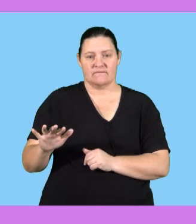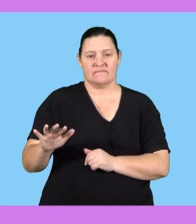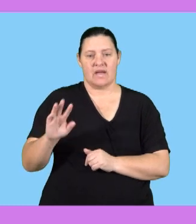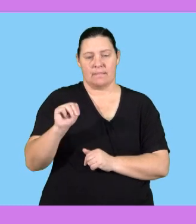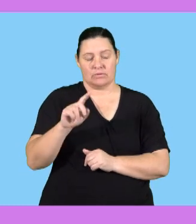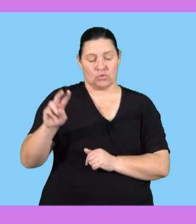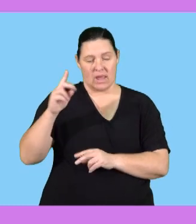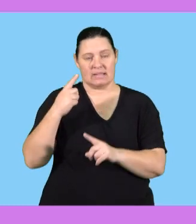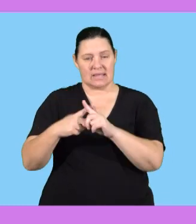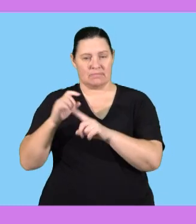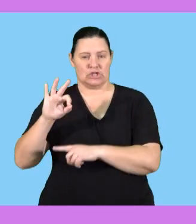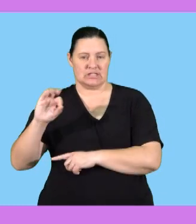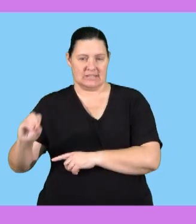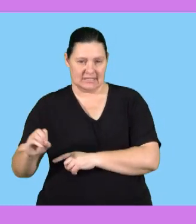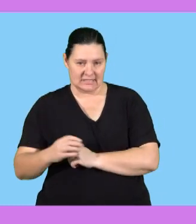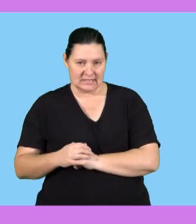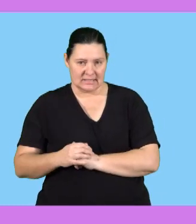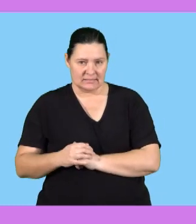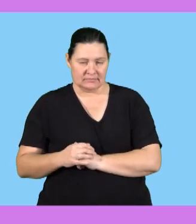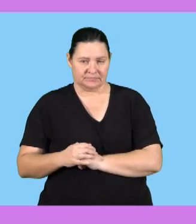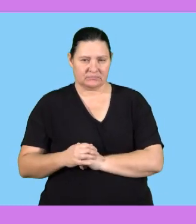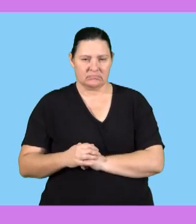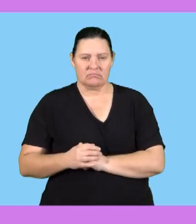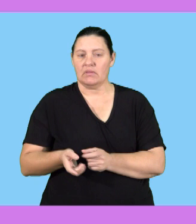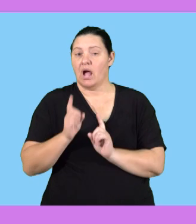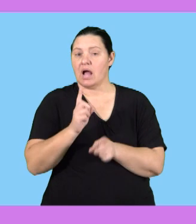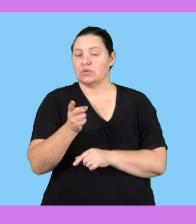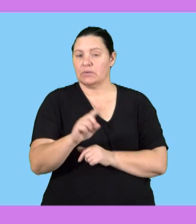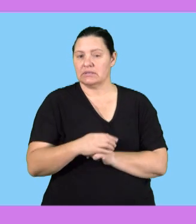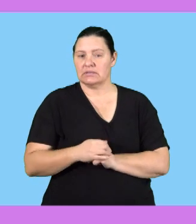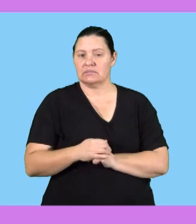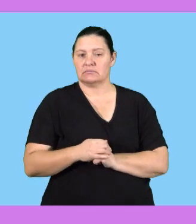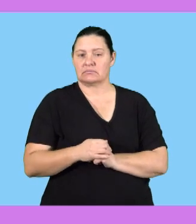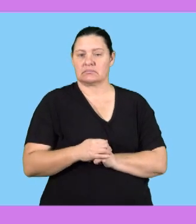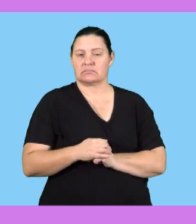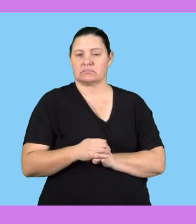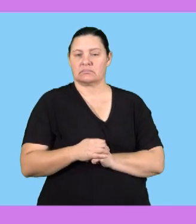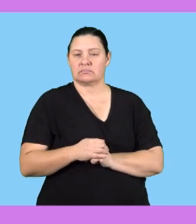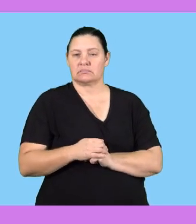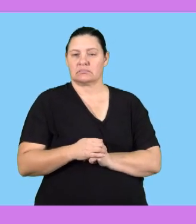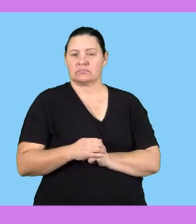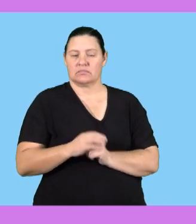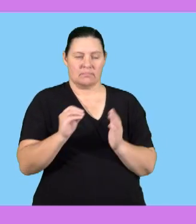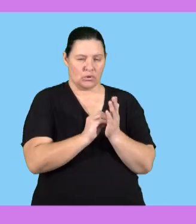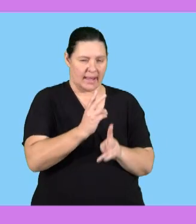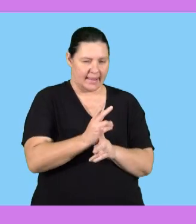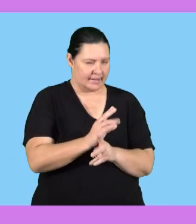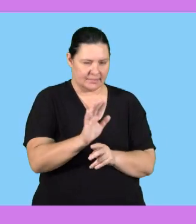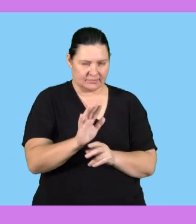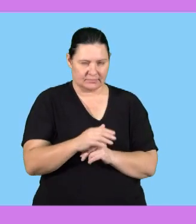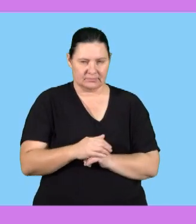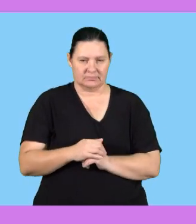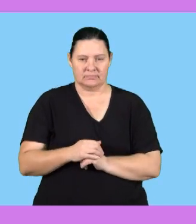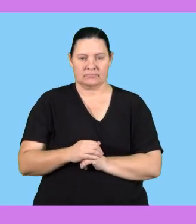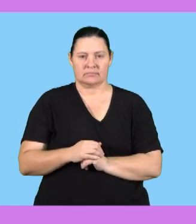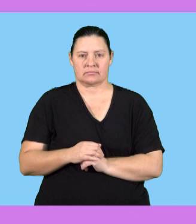squared multiply by 30. So that gives us an answer of, let me quickly read it, 1.55 squared